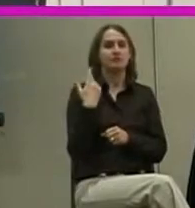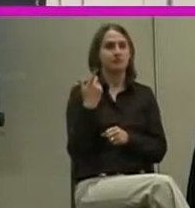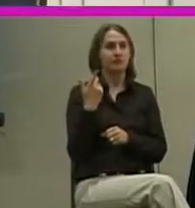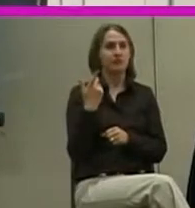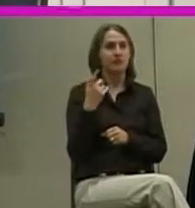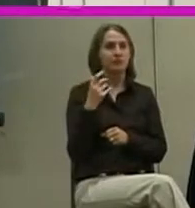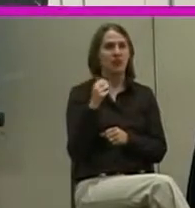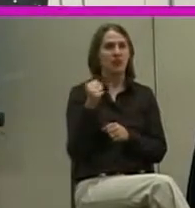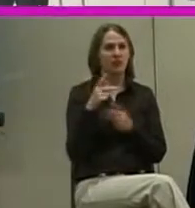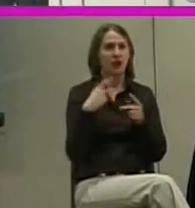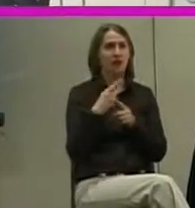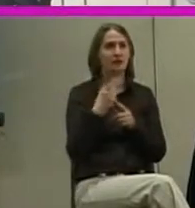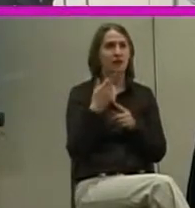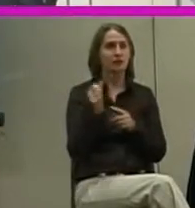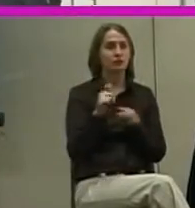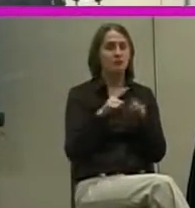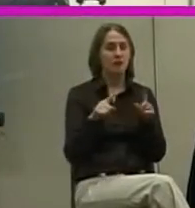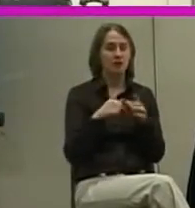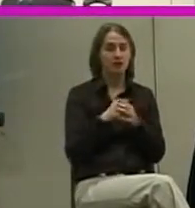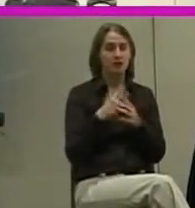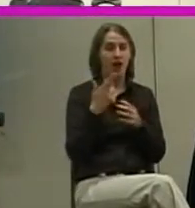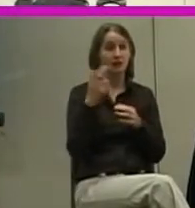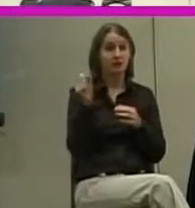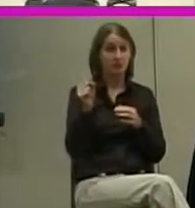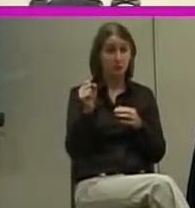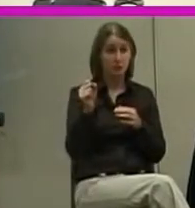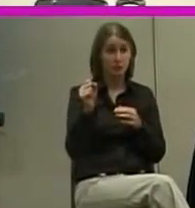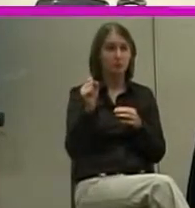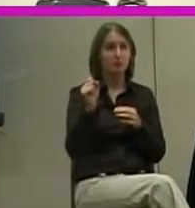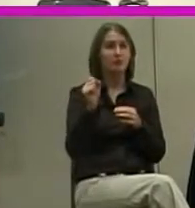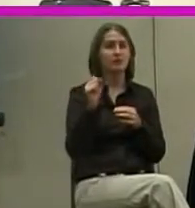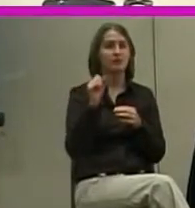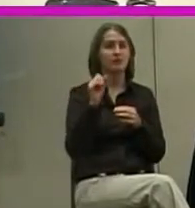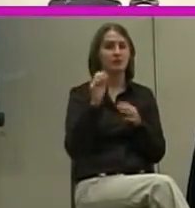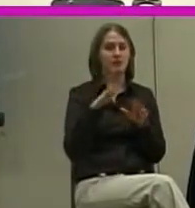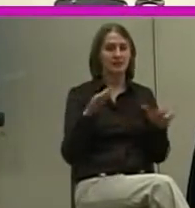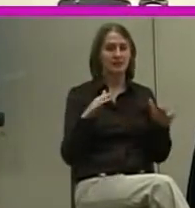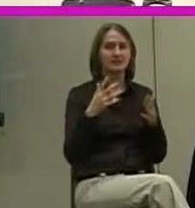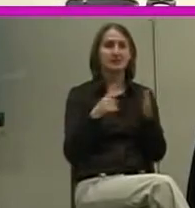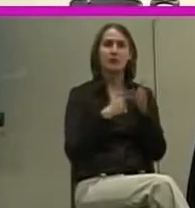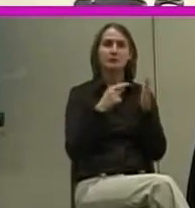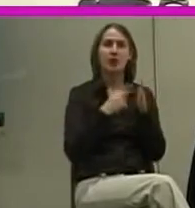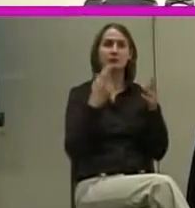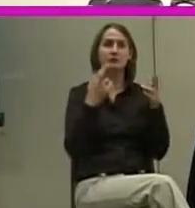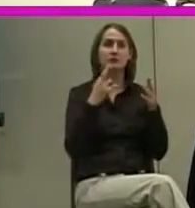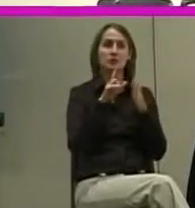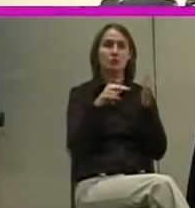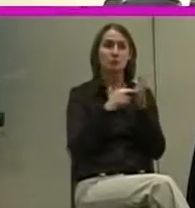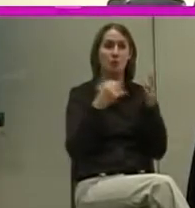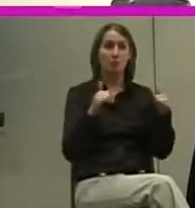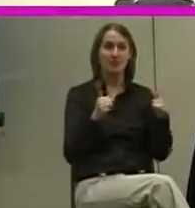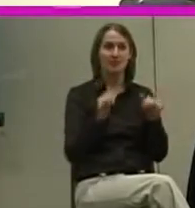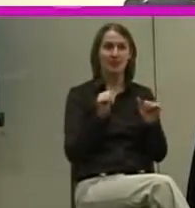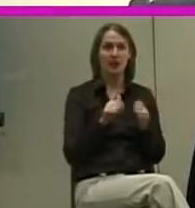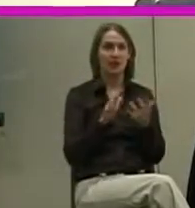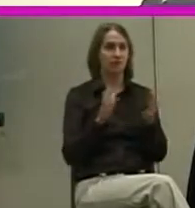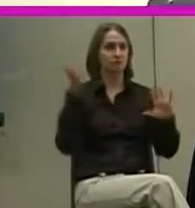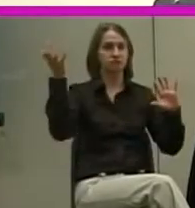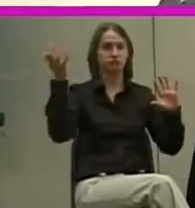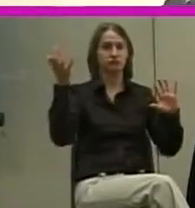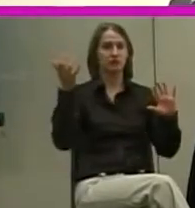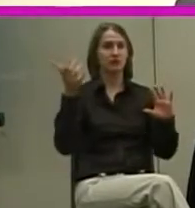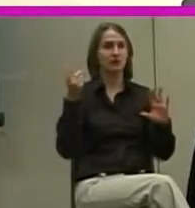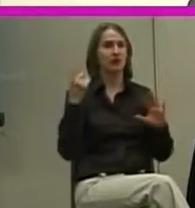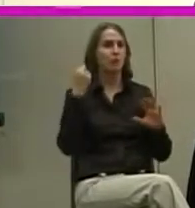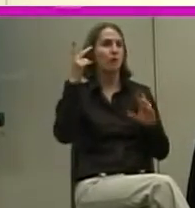but even with the high school kids, the role plays can get out of hand, where a kid decides, I'm going to start doing it the wrong way to get everybody